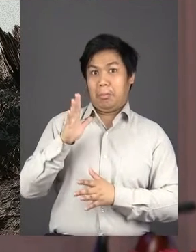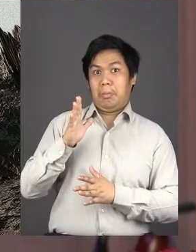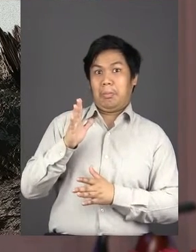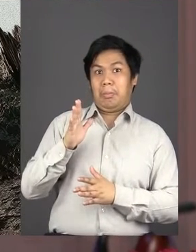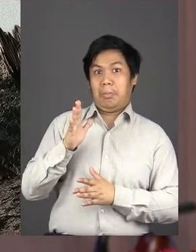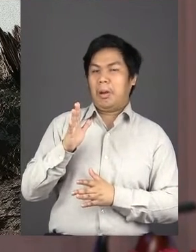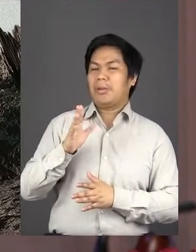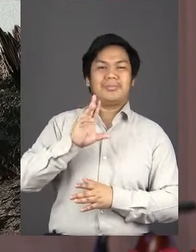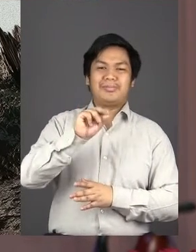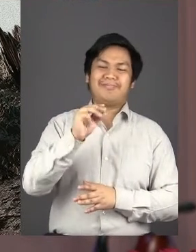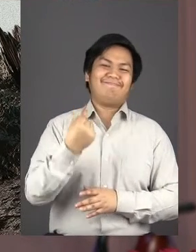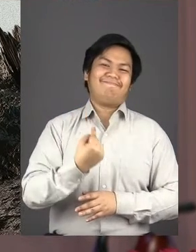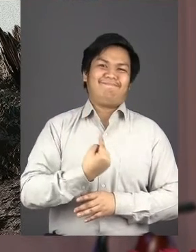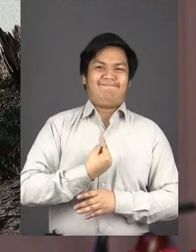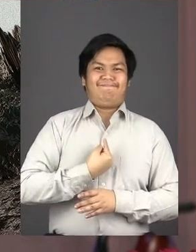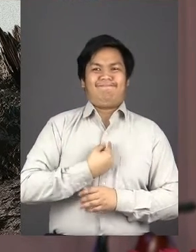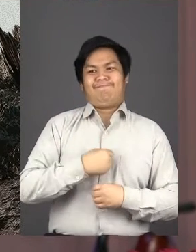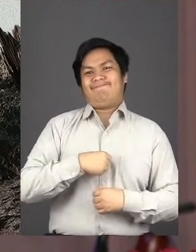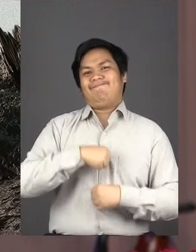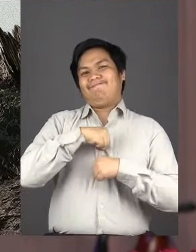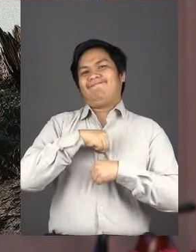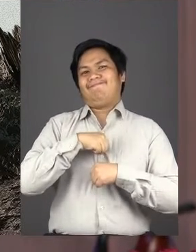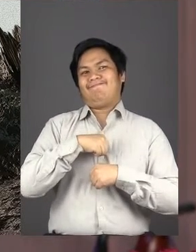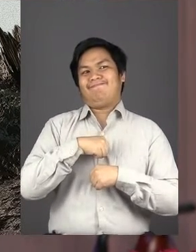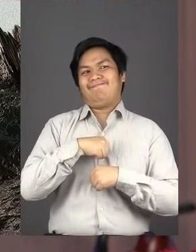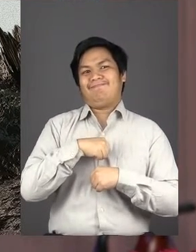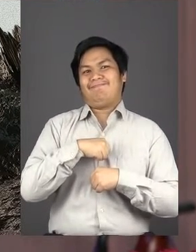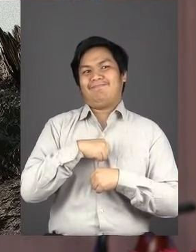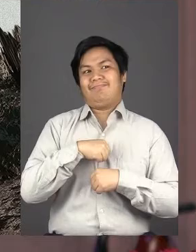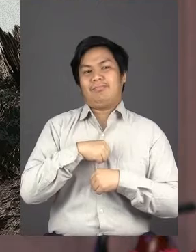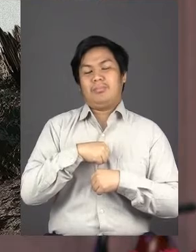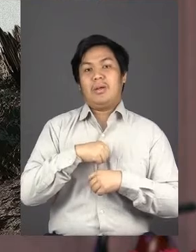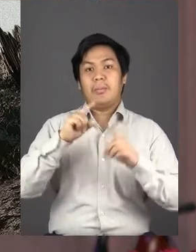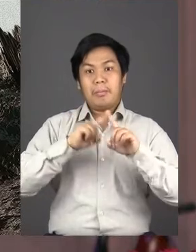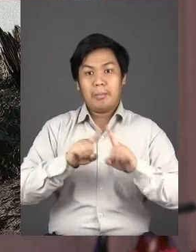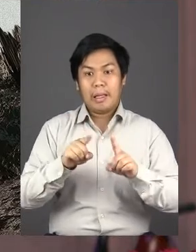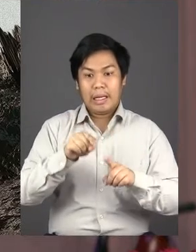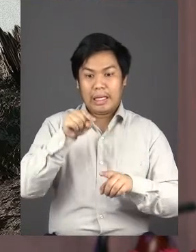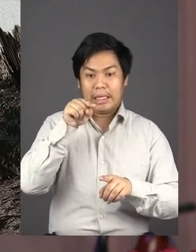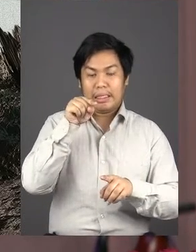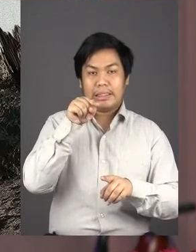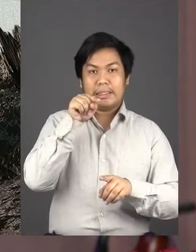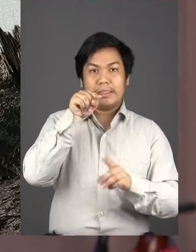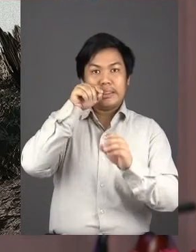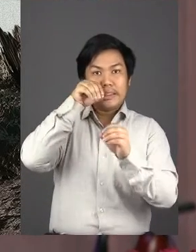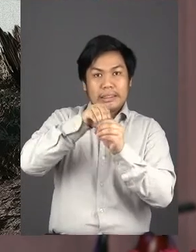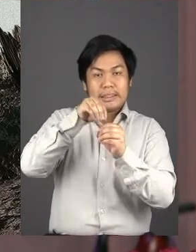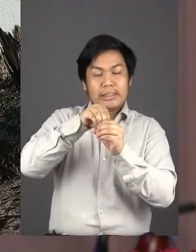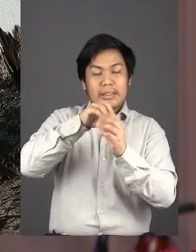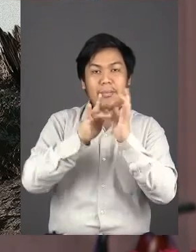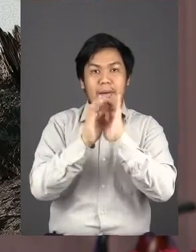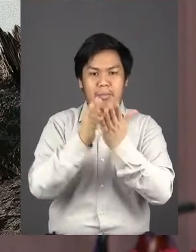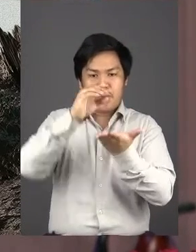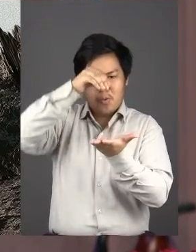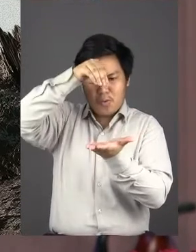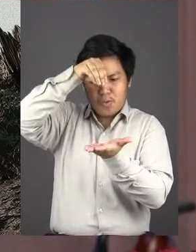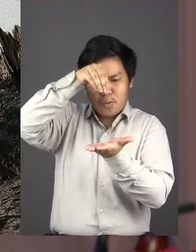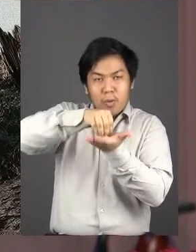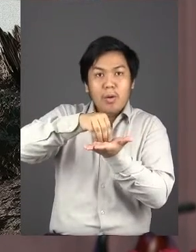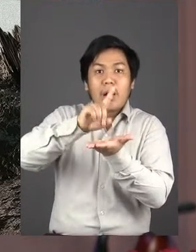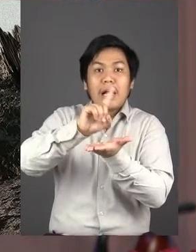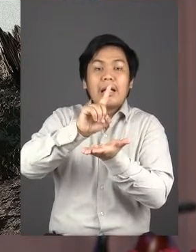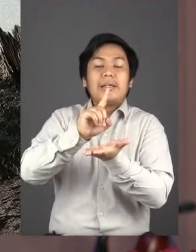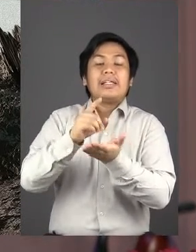Sa sarili nila. Hindi po ba? E dito, ang objective is to give glory to